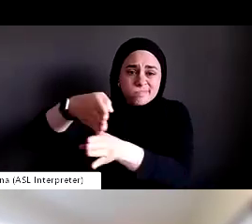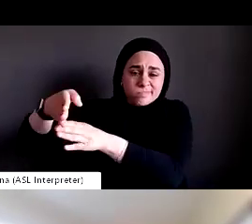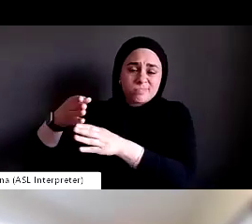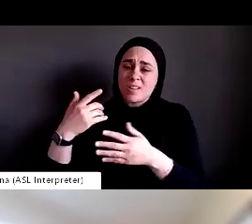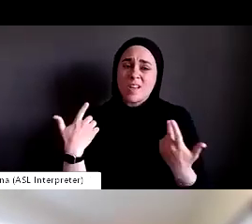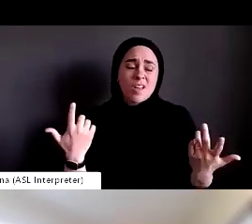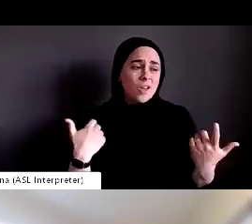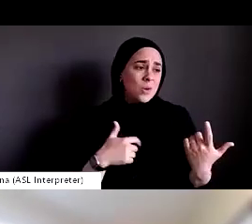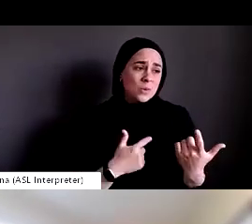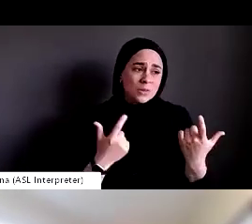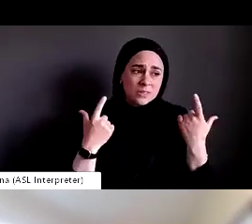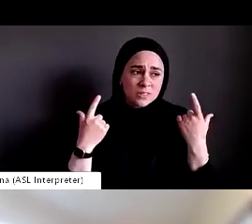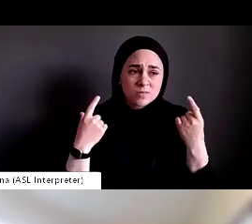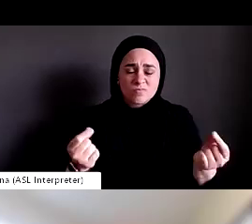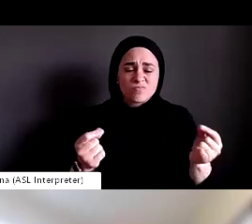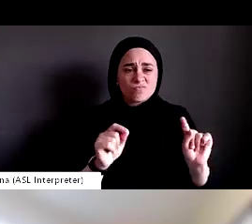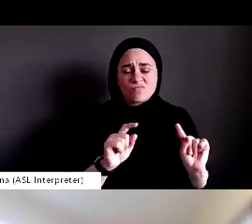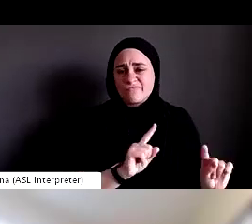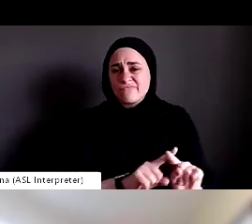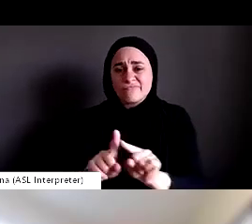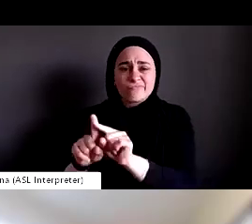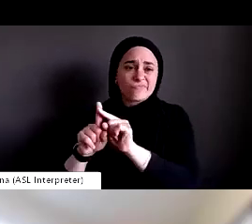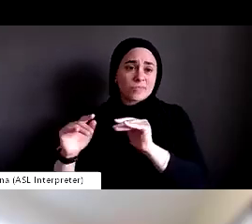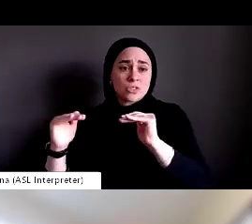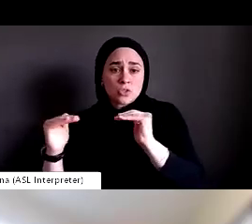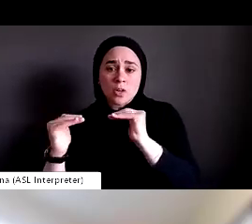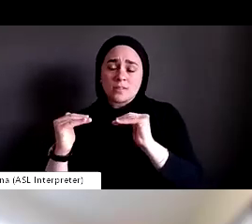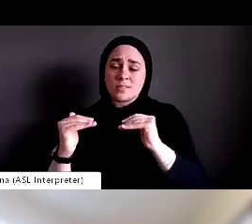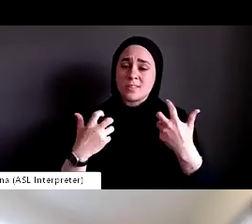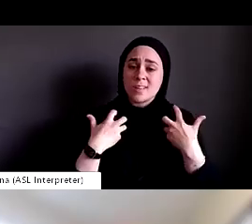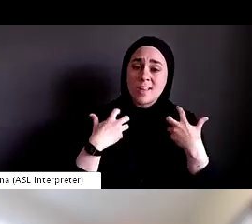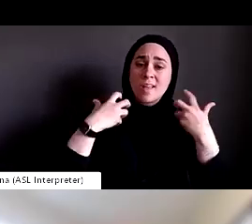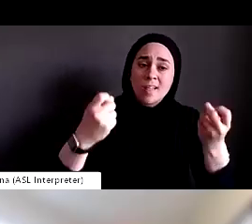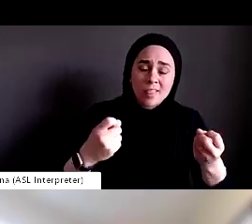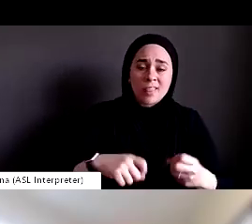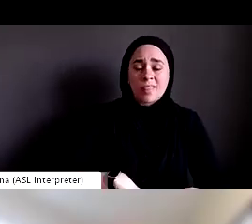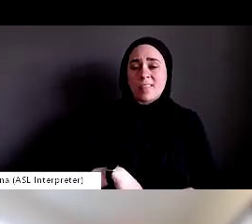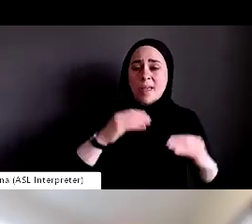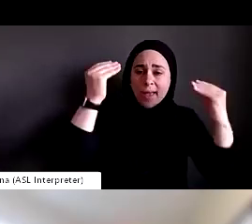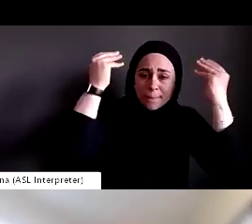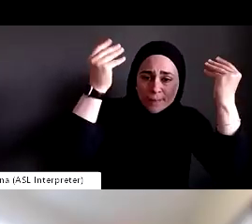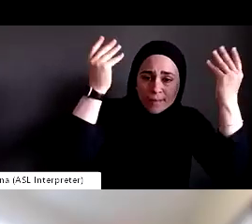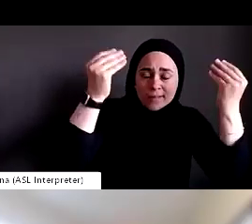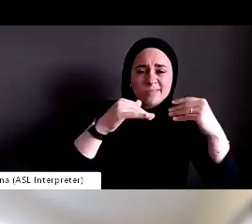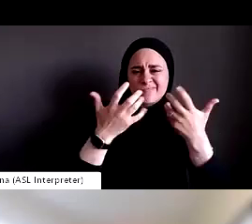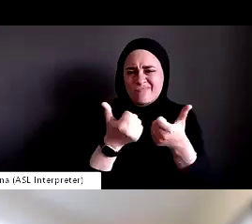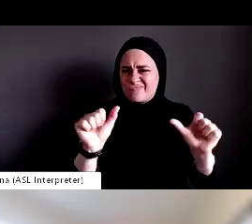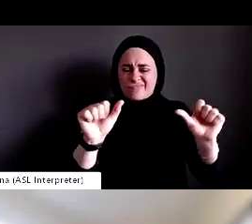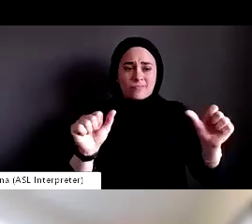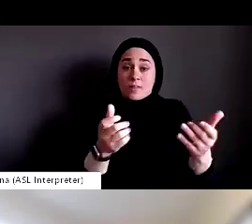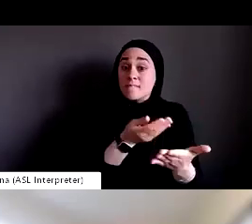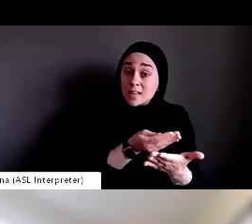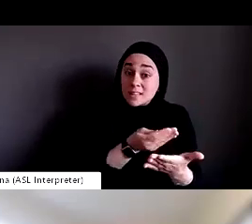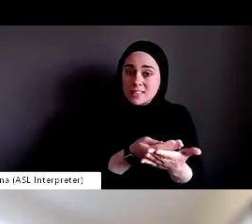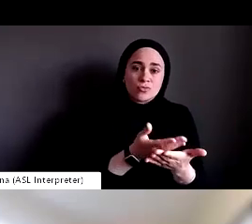We've from jurisdictions of justice, health, paramedics, you name it, financial institutes. We